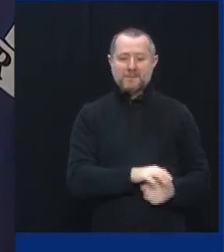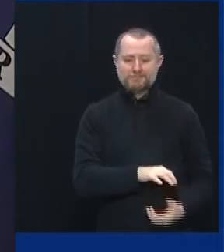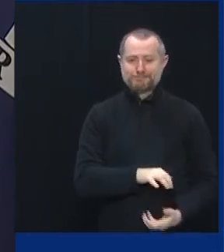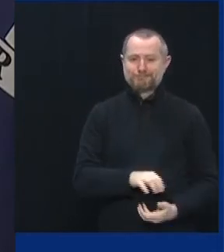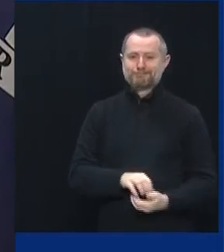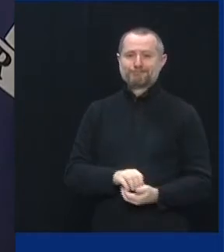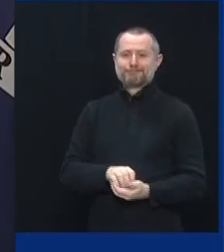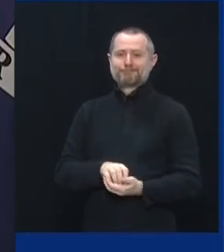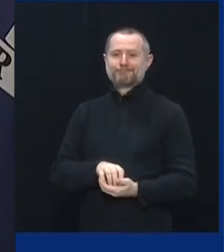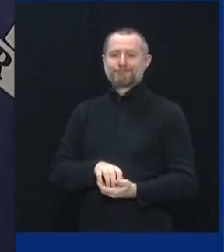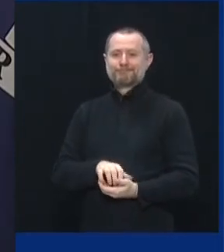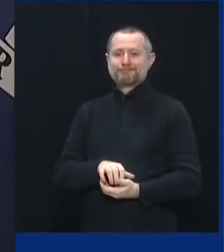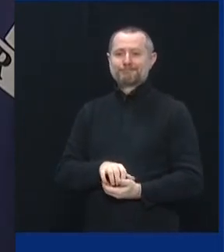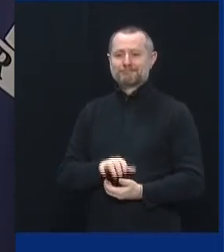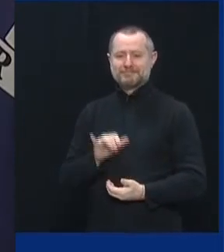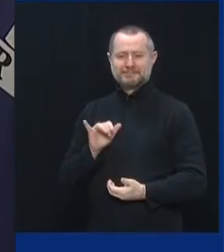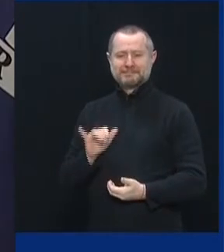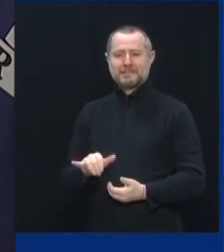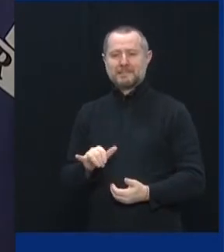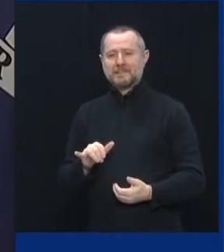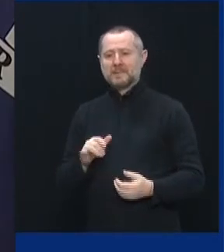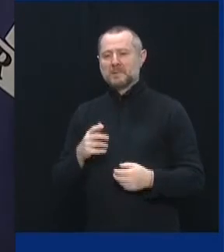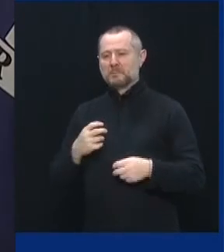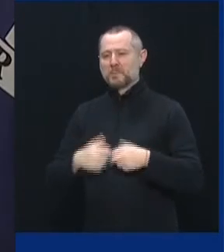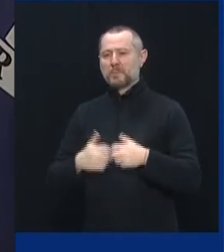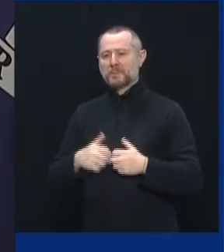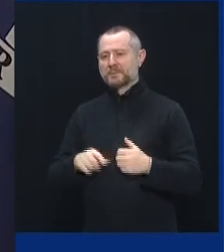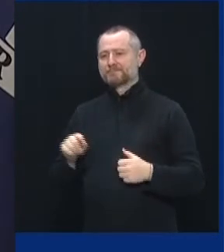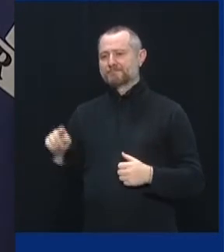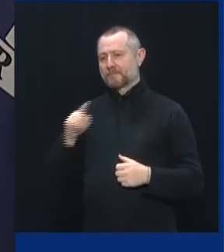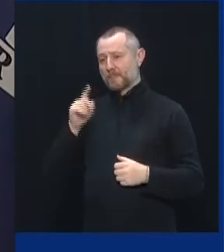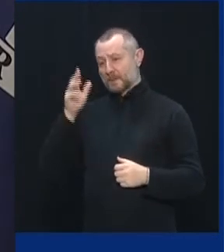That's part of what I believe the Trump administration did.